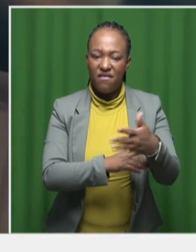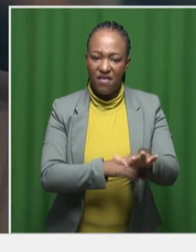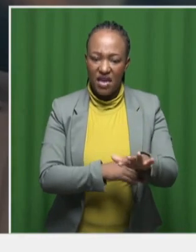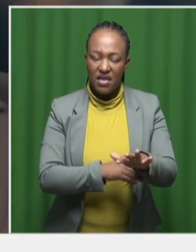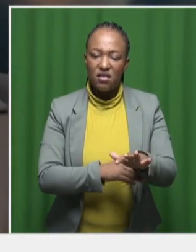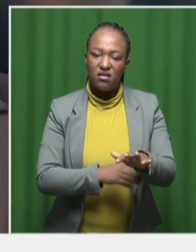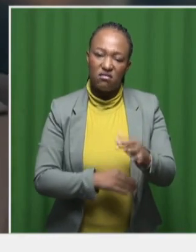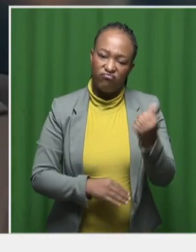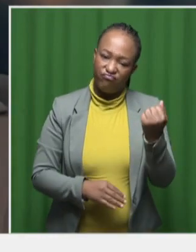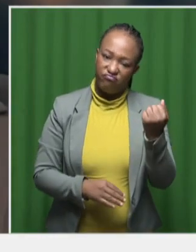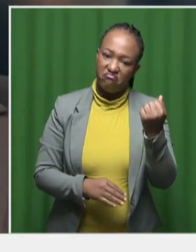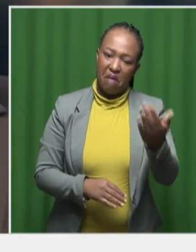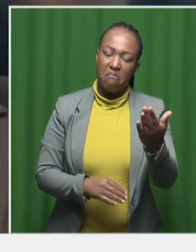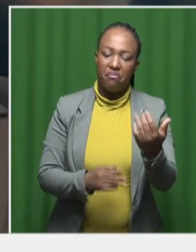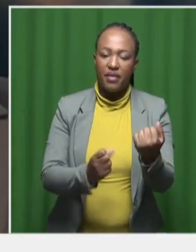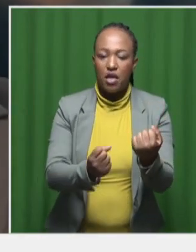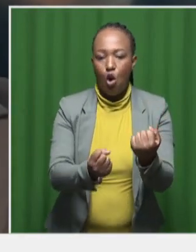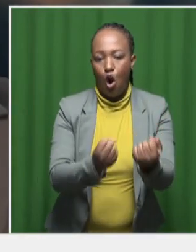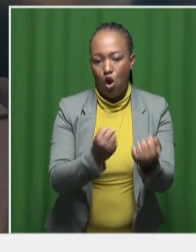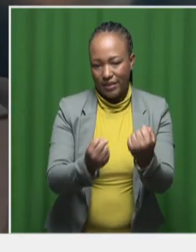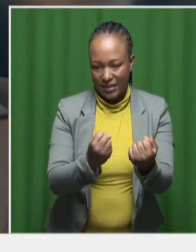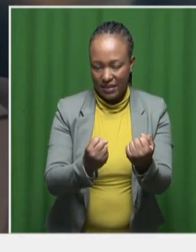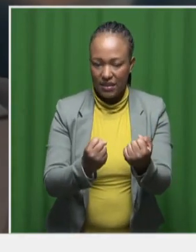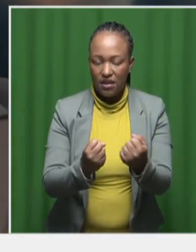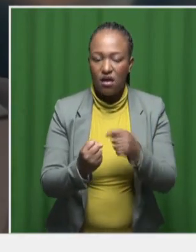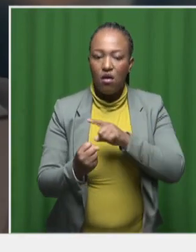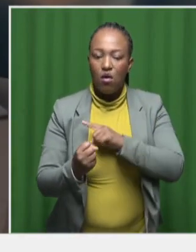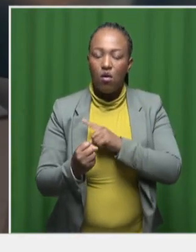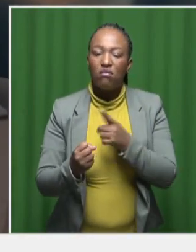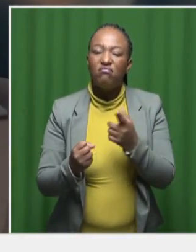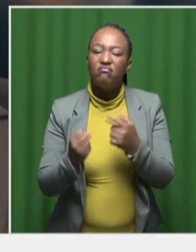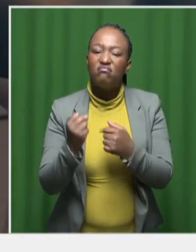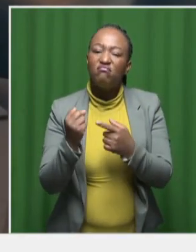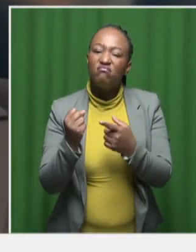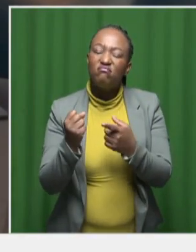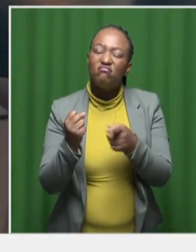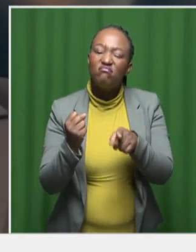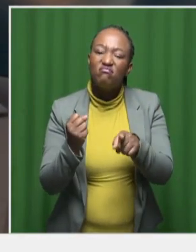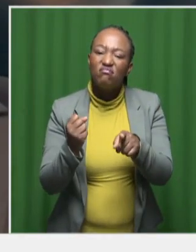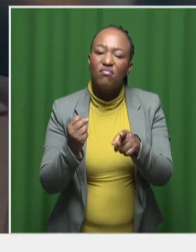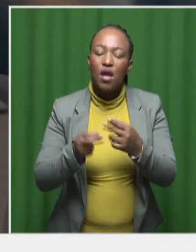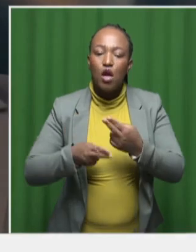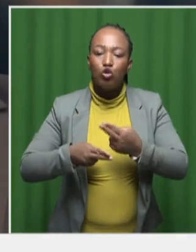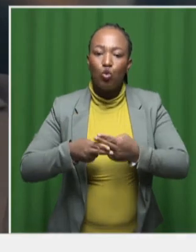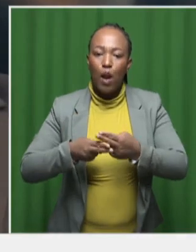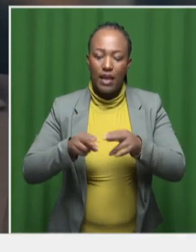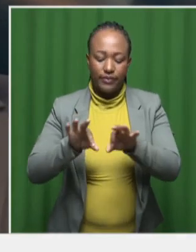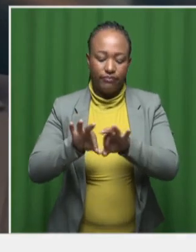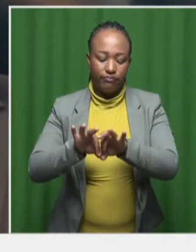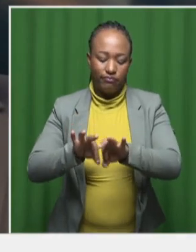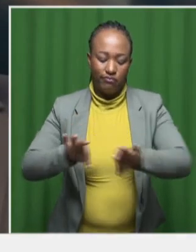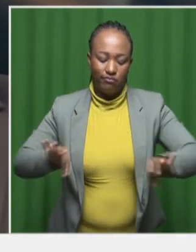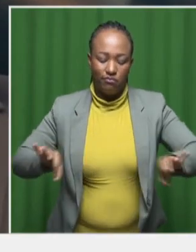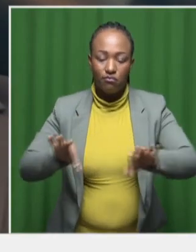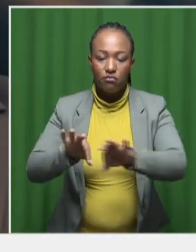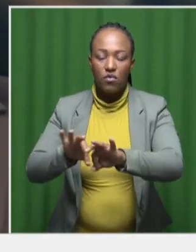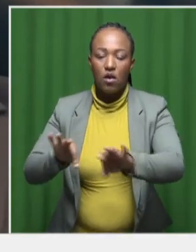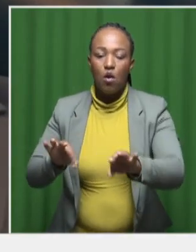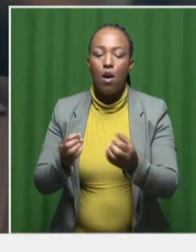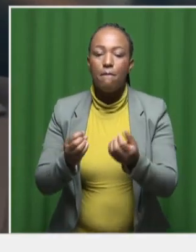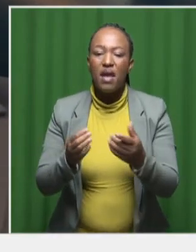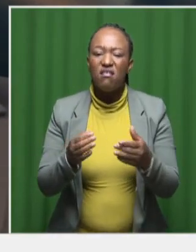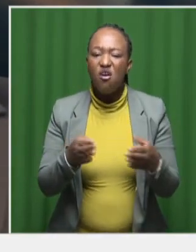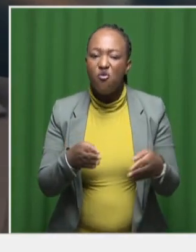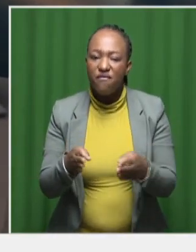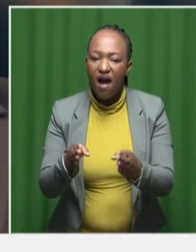eThekwini municipality, and this is regarding the sewage infrastructure crisis that resulted in the pollution of most of the rivers and beaches, which of